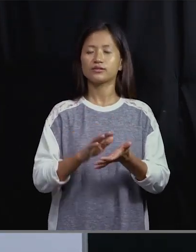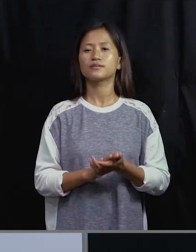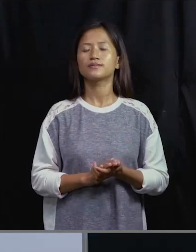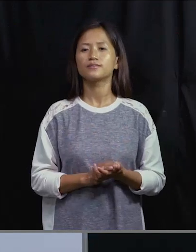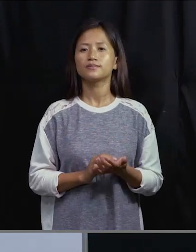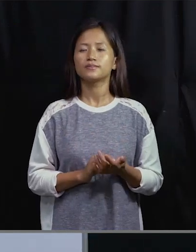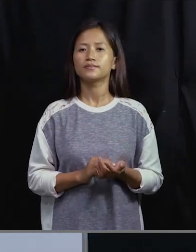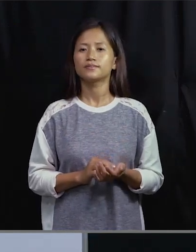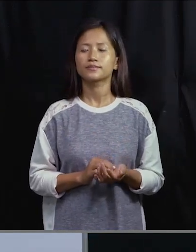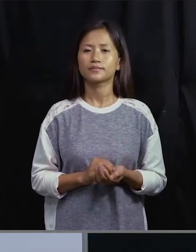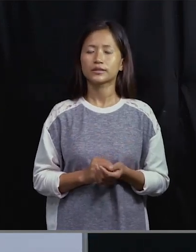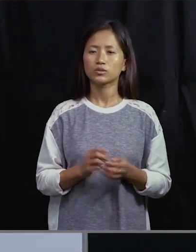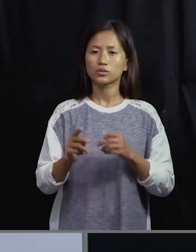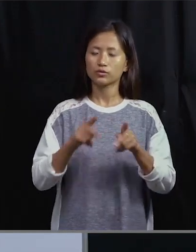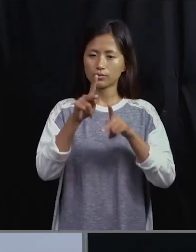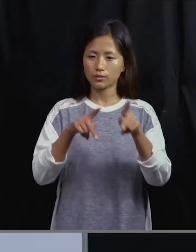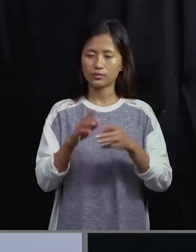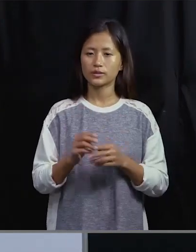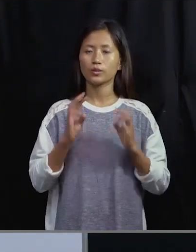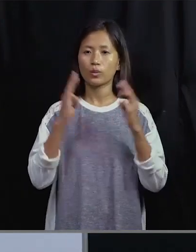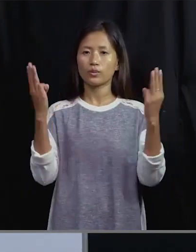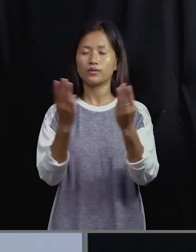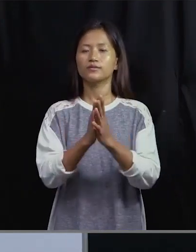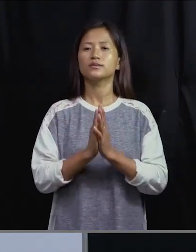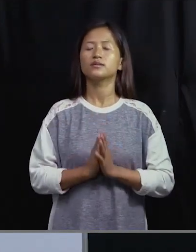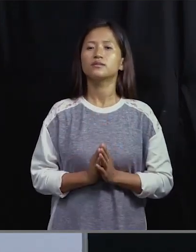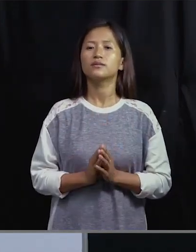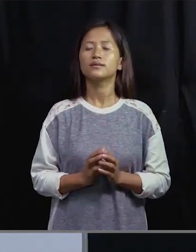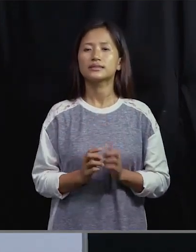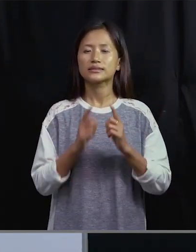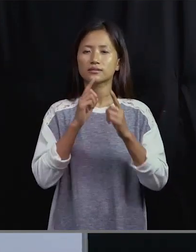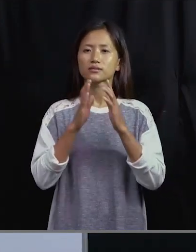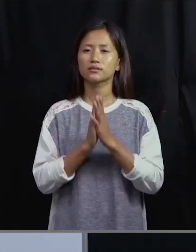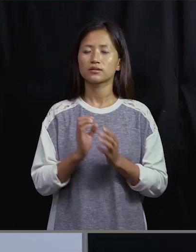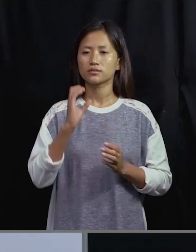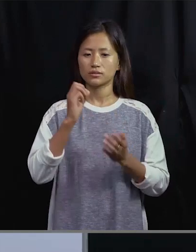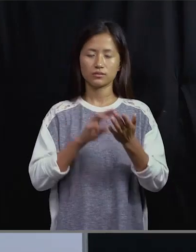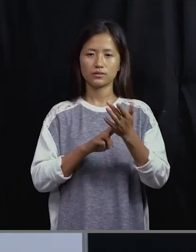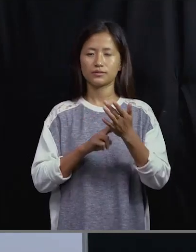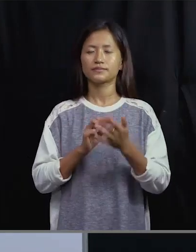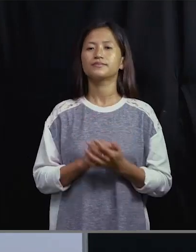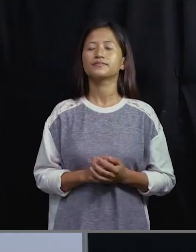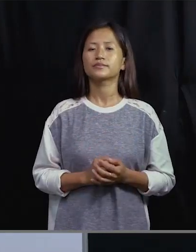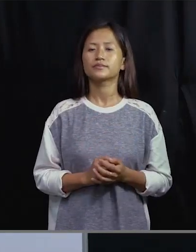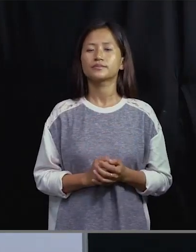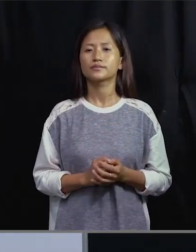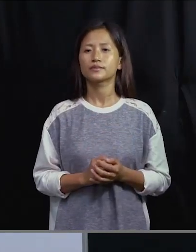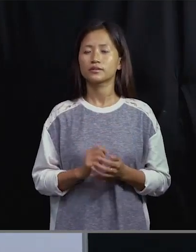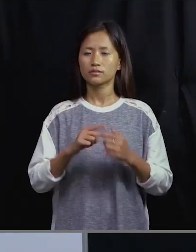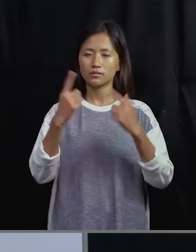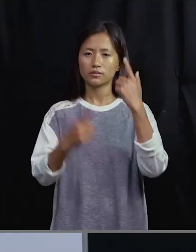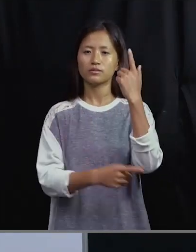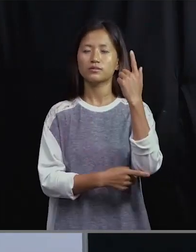which are useful for public welfare. So that is the explanation for constructive industry. Now coming to the